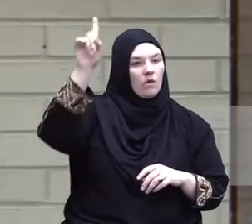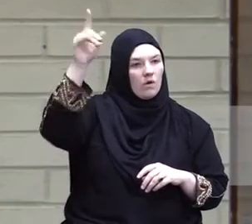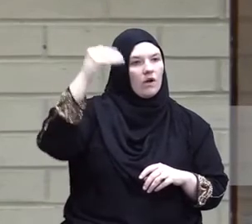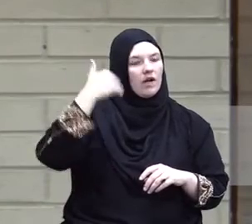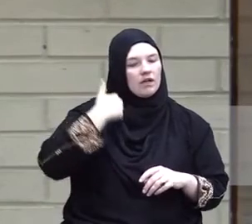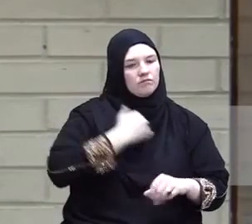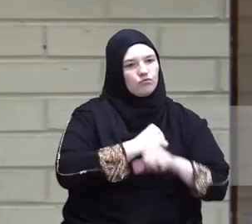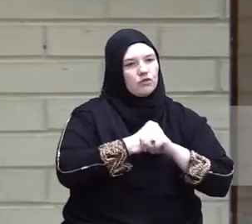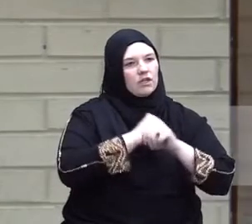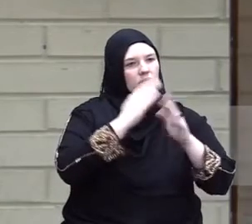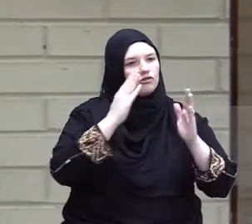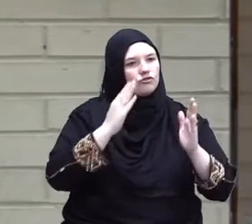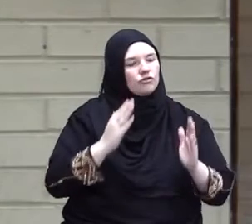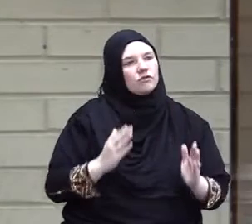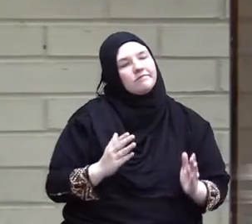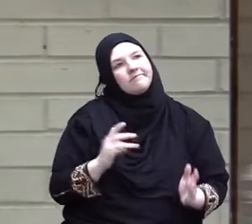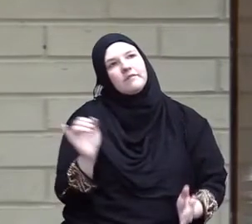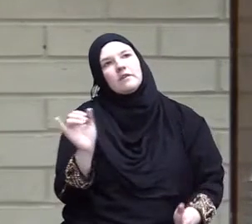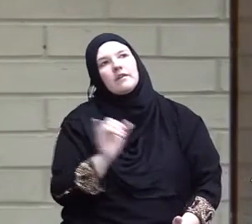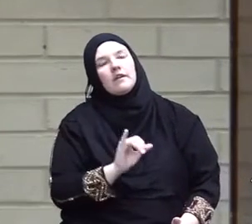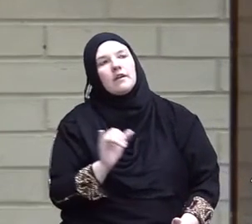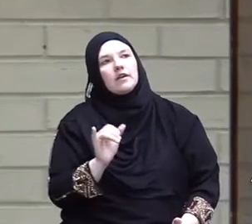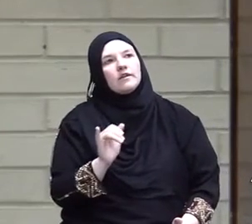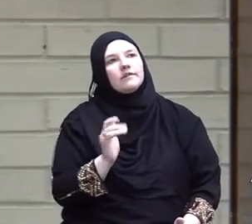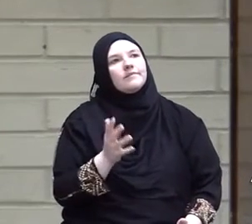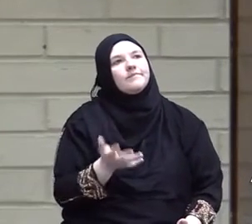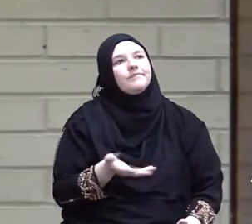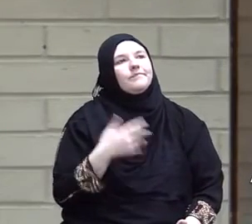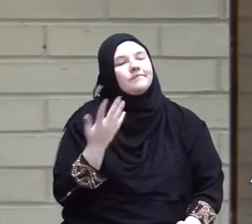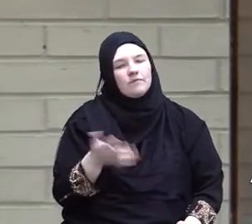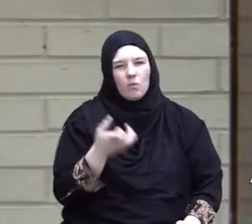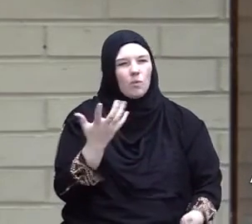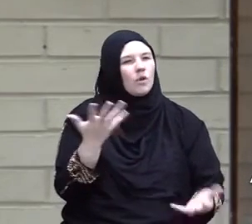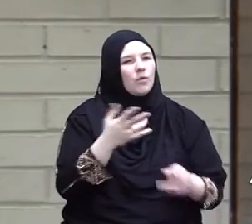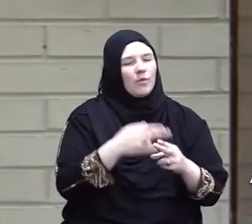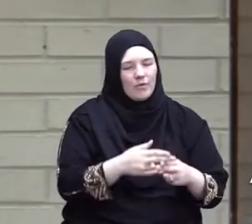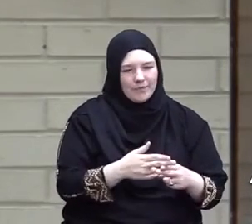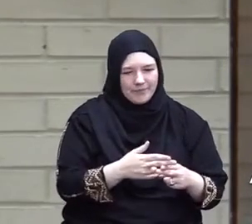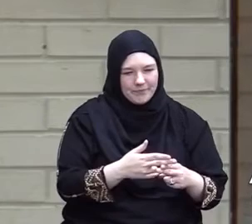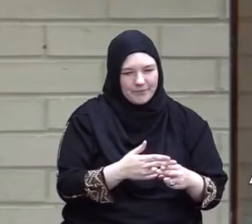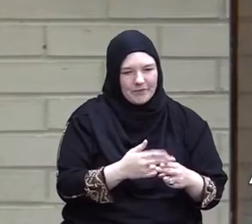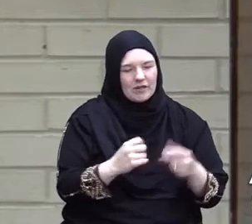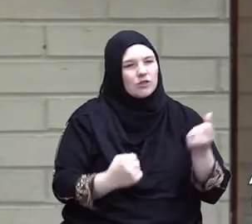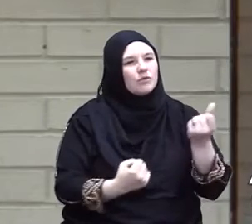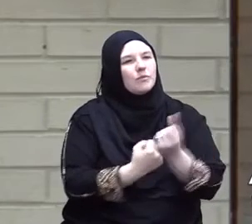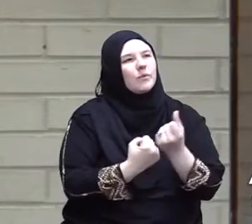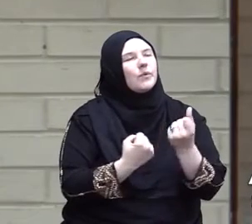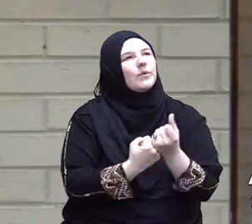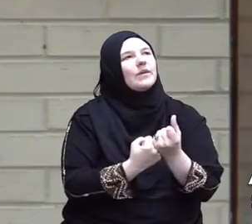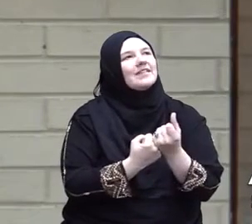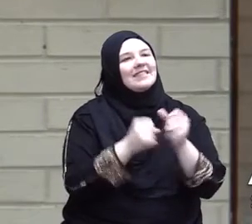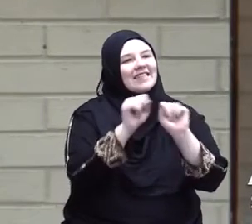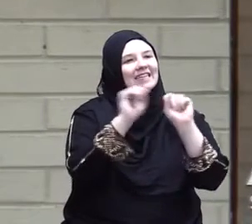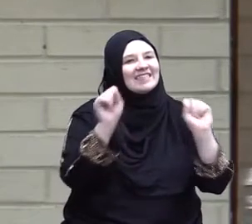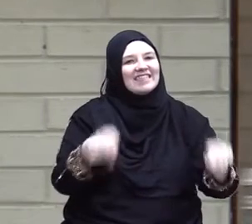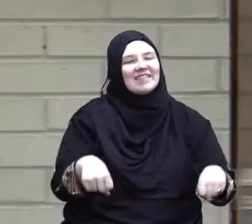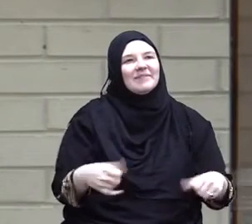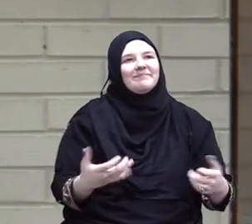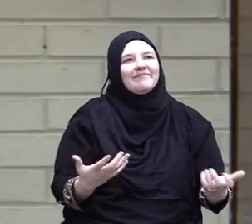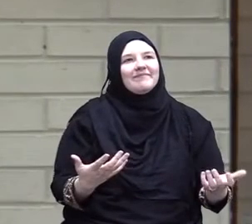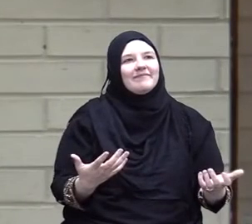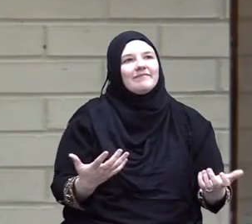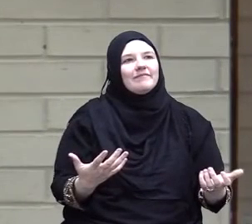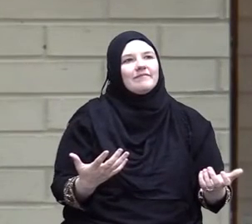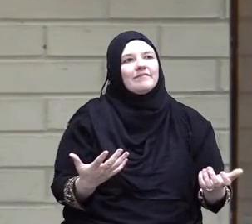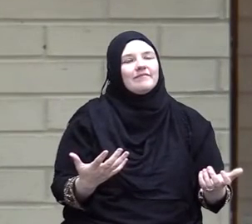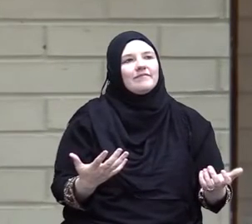protectors, kind of like, what do you call, a support system, right?